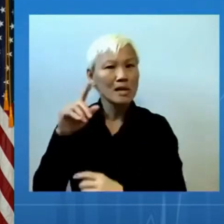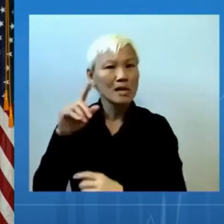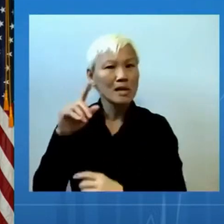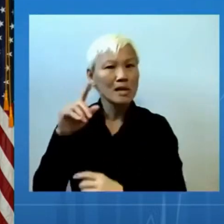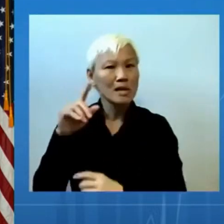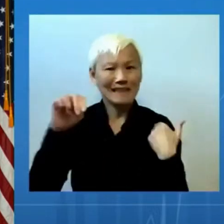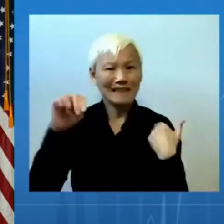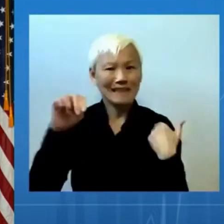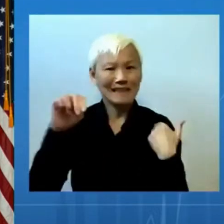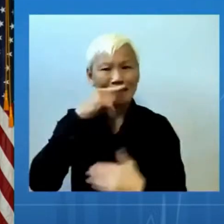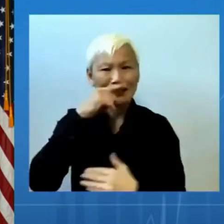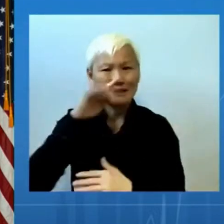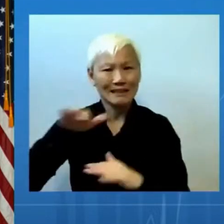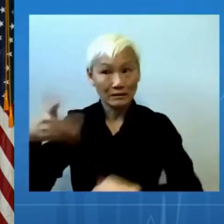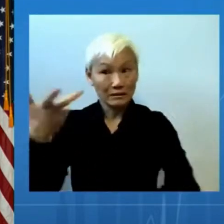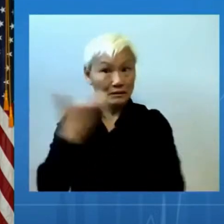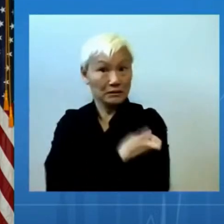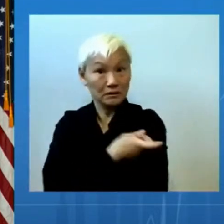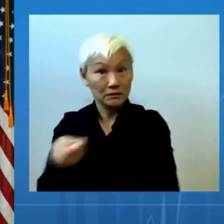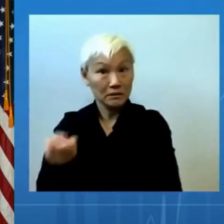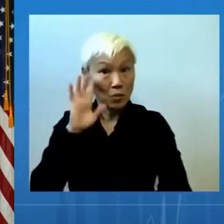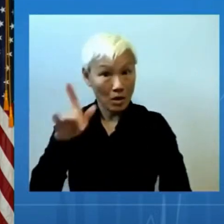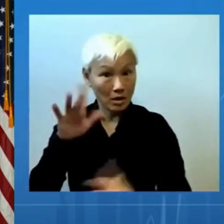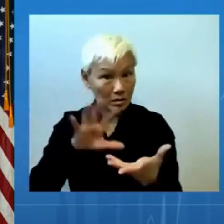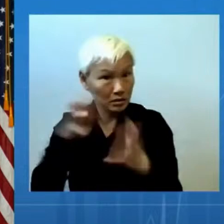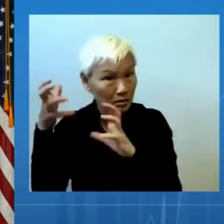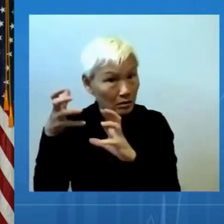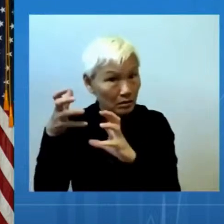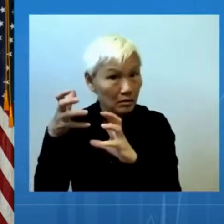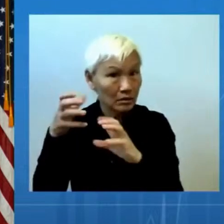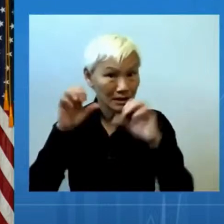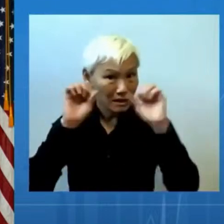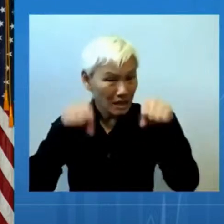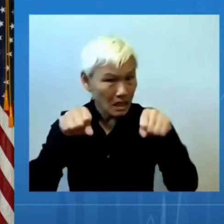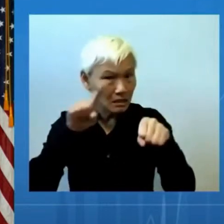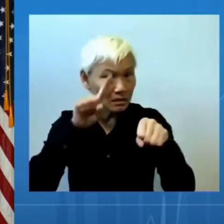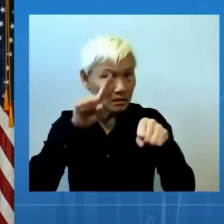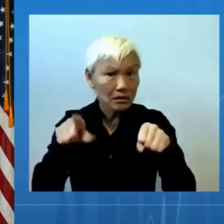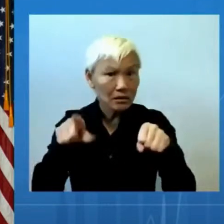your ability to, implement or get vaccines to younger kids. Will that